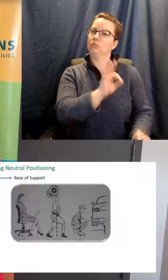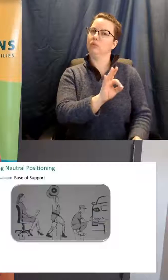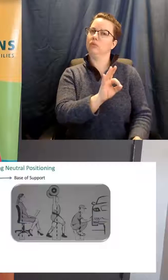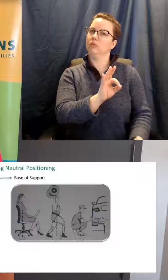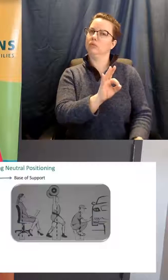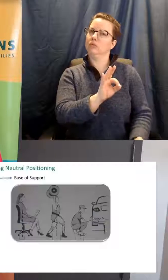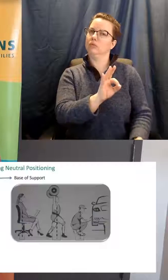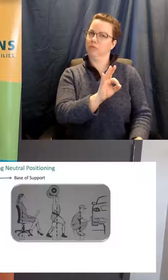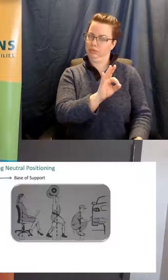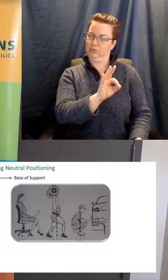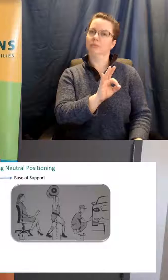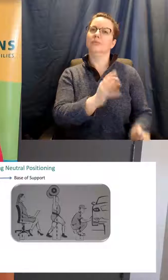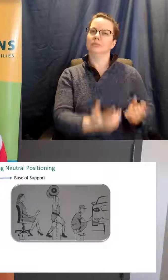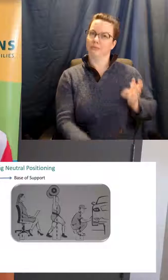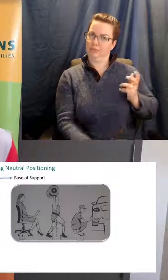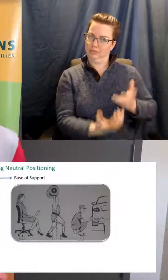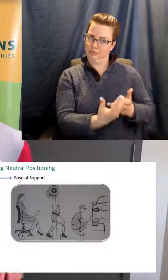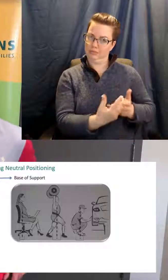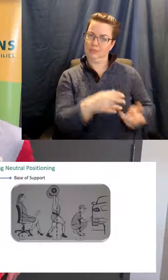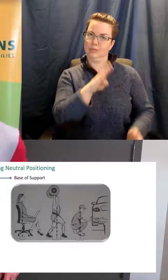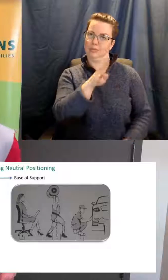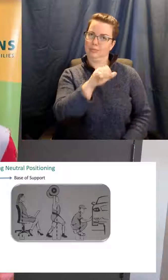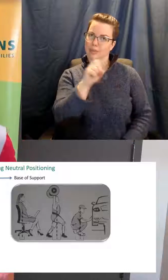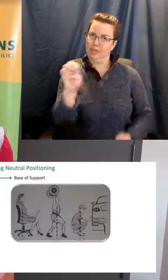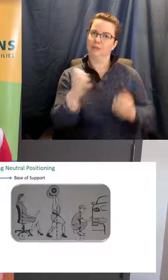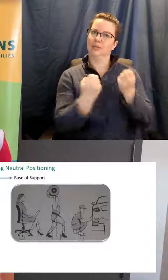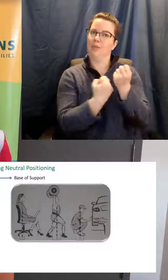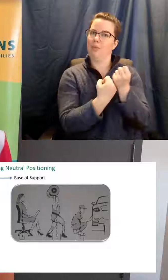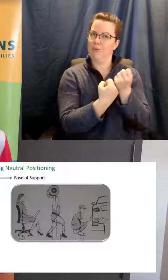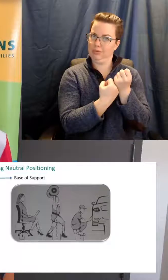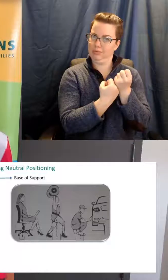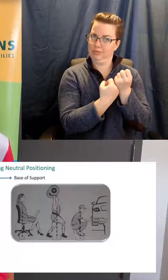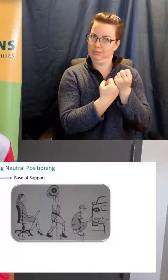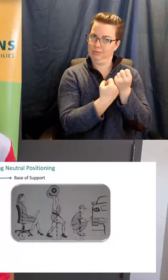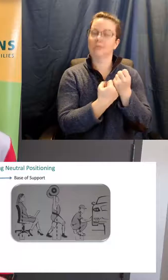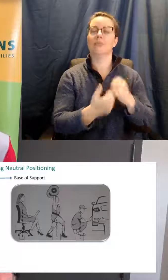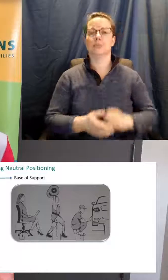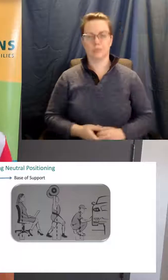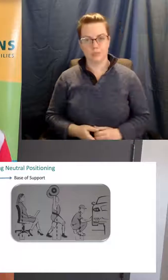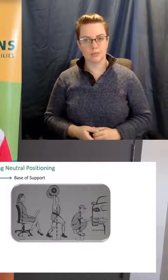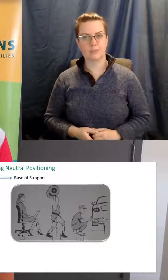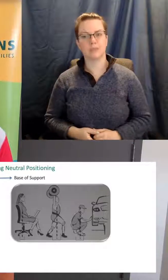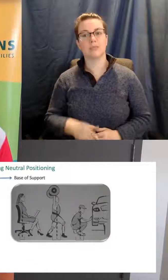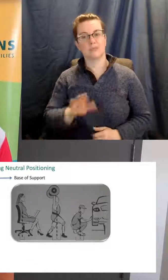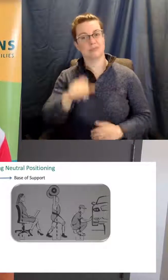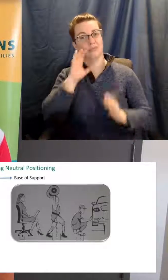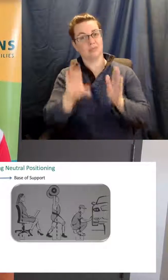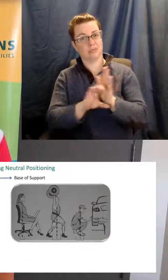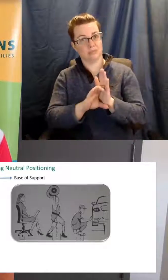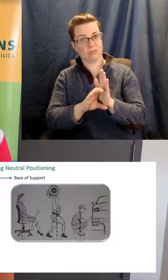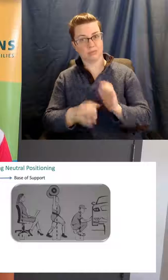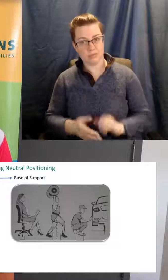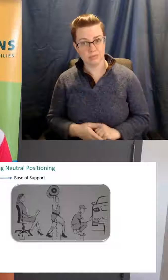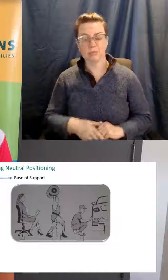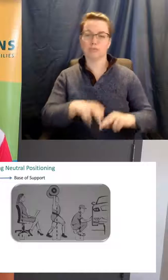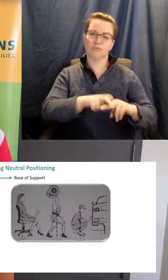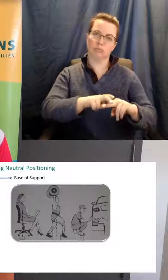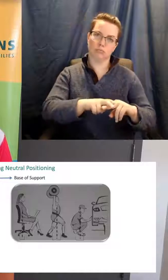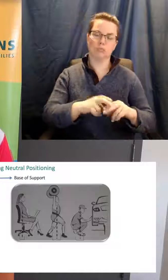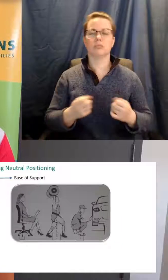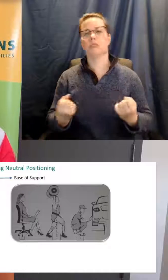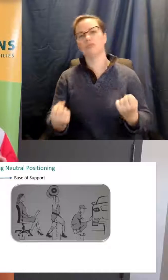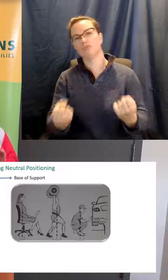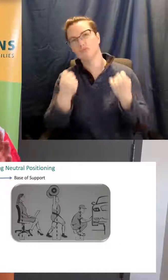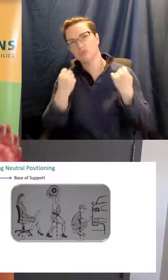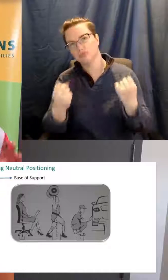support. When you take a look at this picture of the person sitting, the person weightlifting, and this person working at a car, you can see